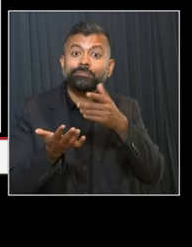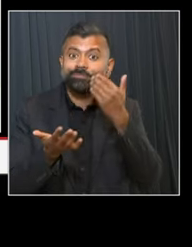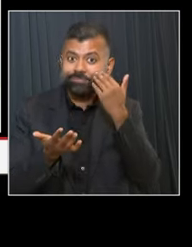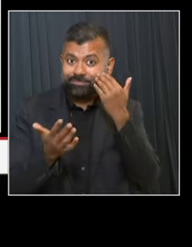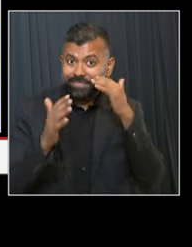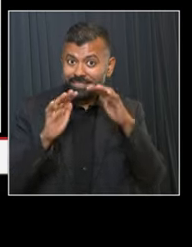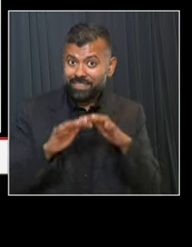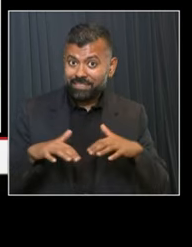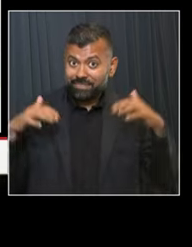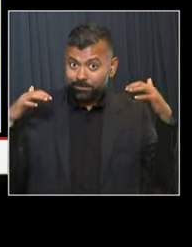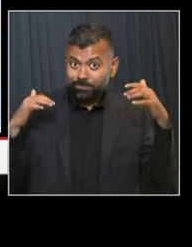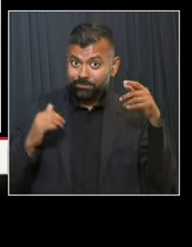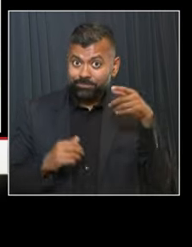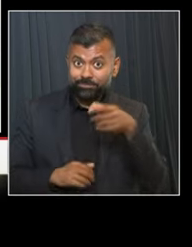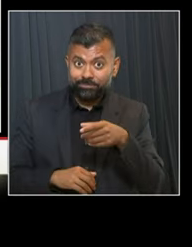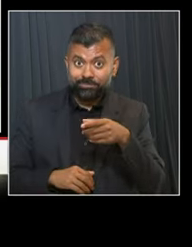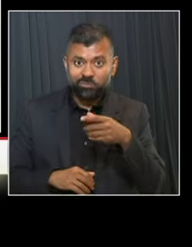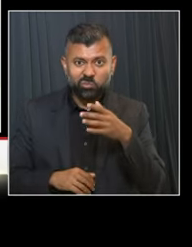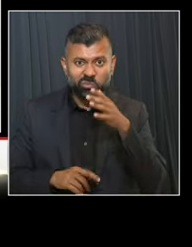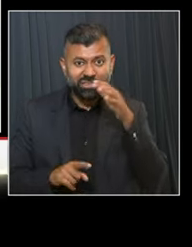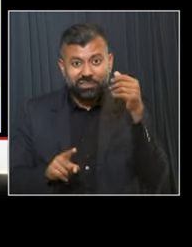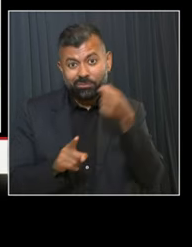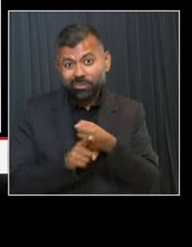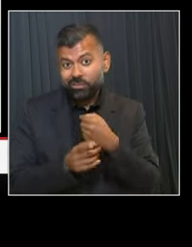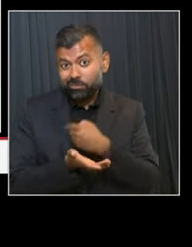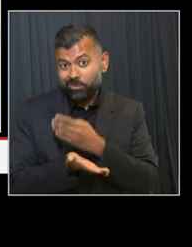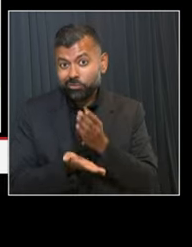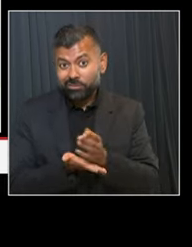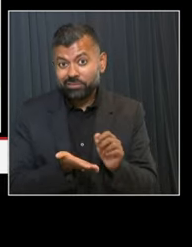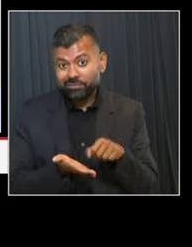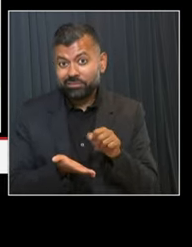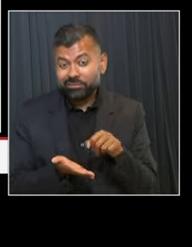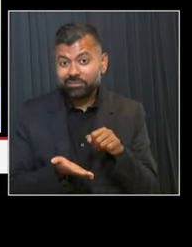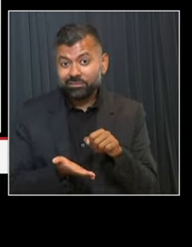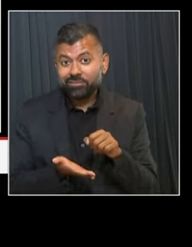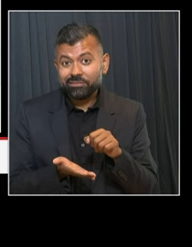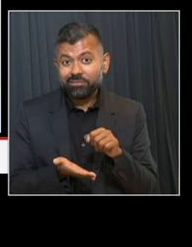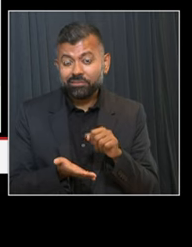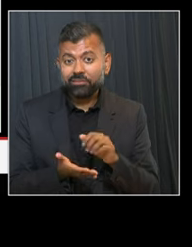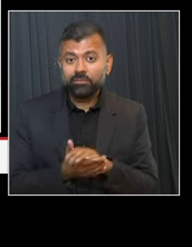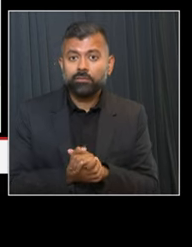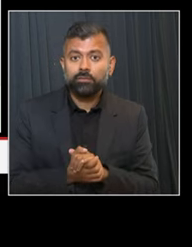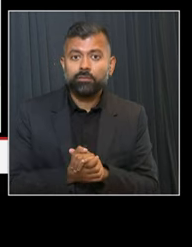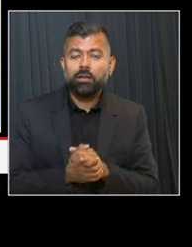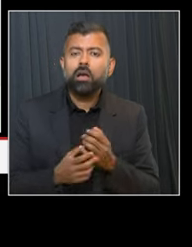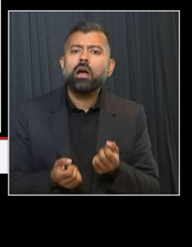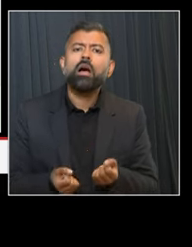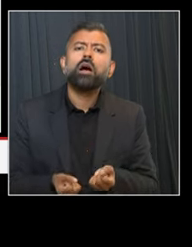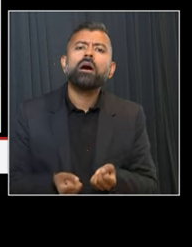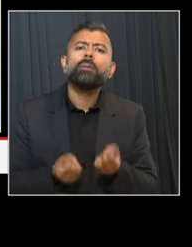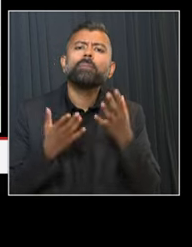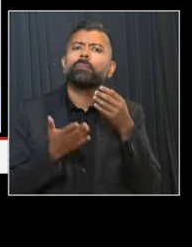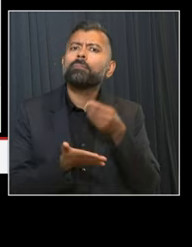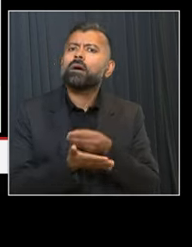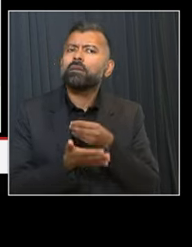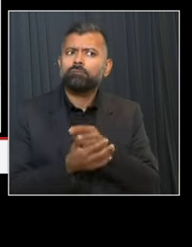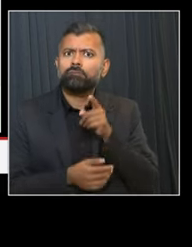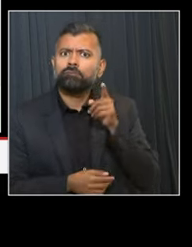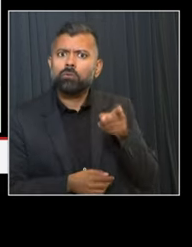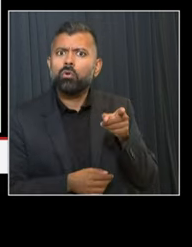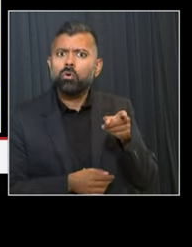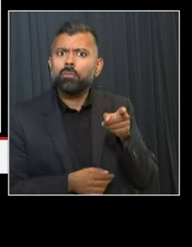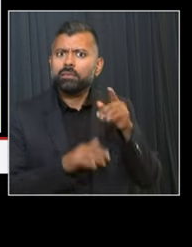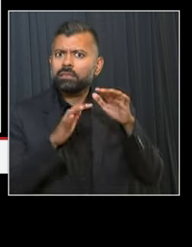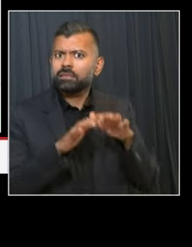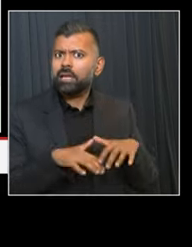budget, how much of the money will go from the stadium will go to the city's operating budget